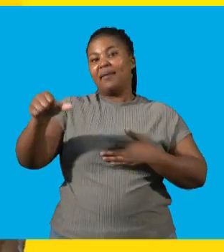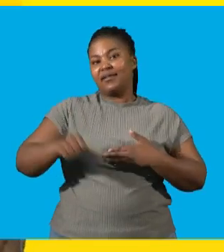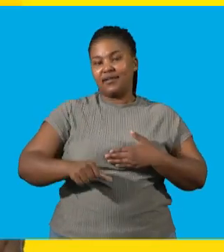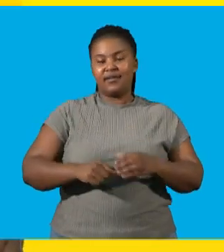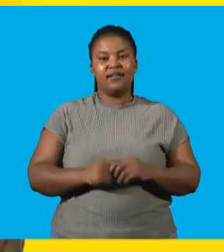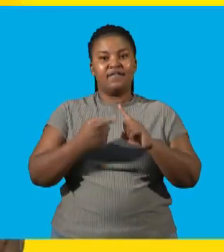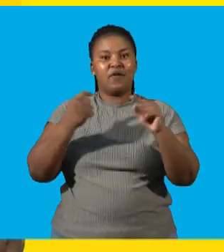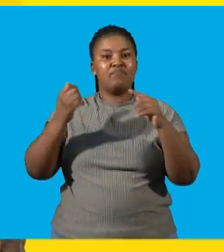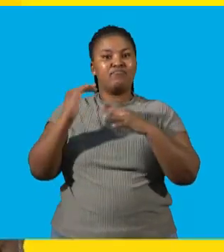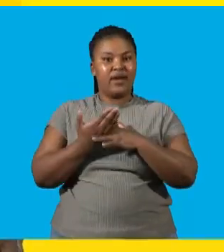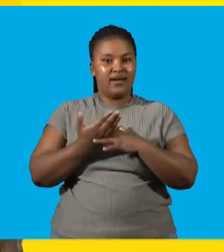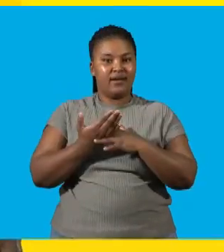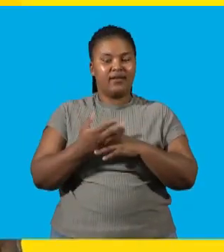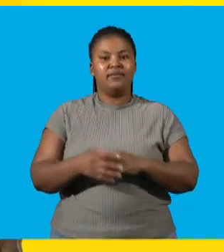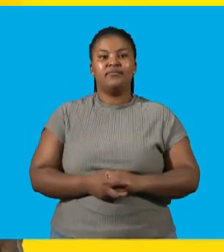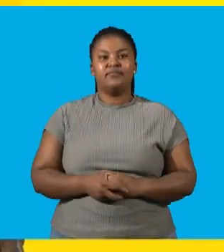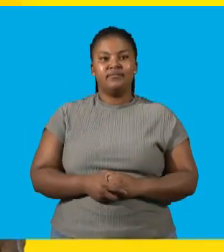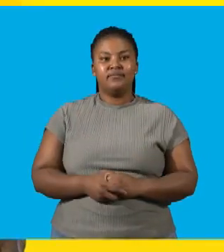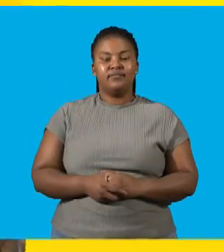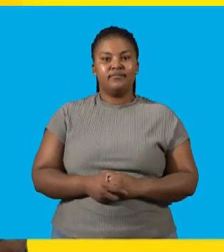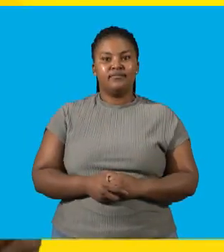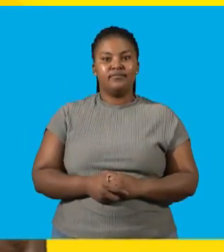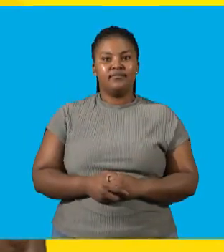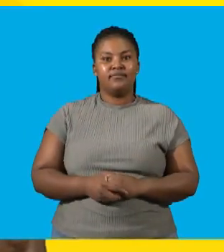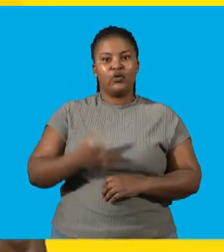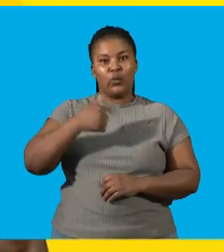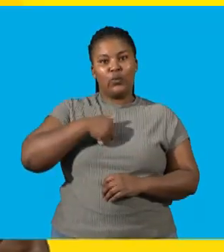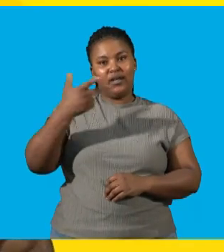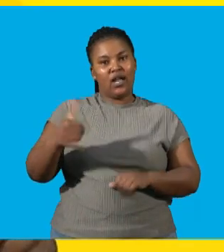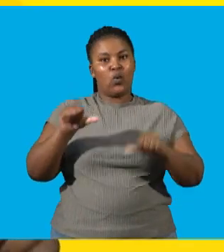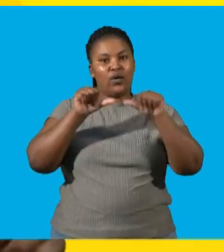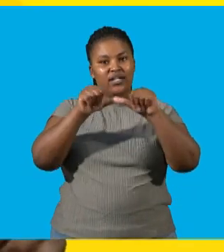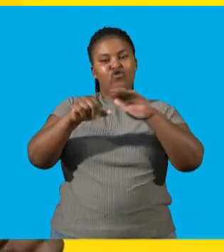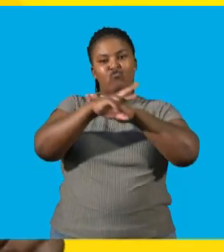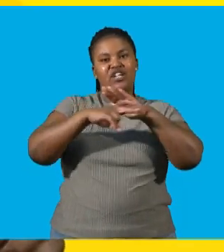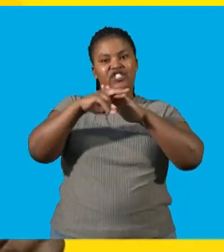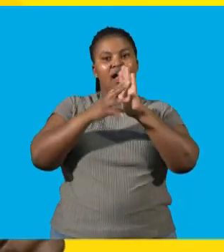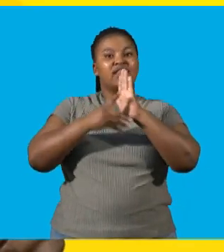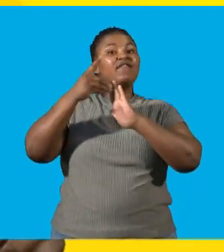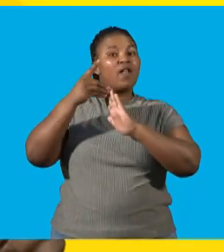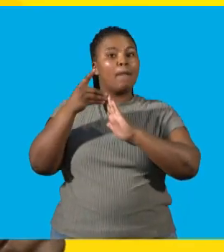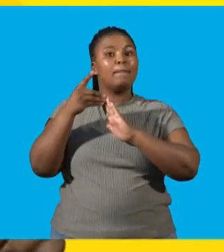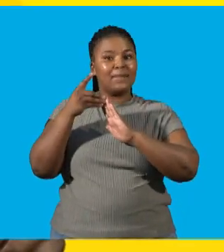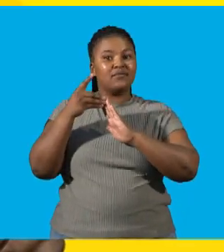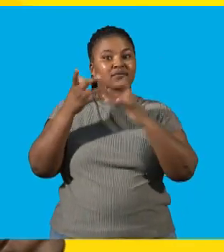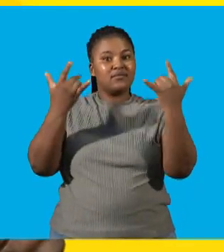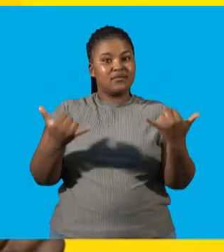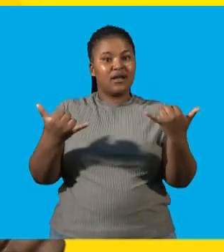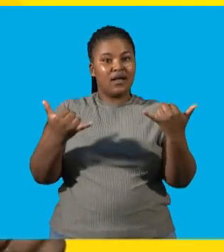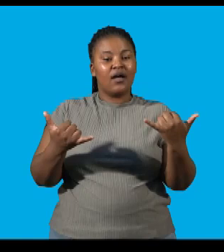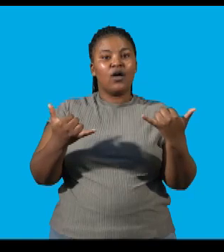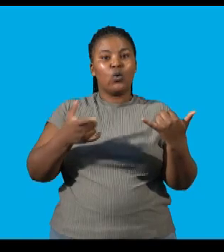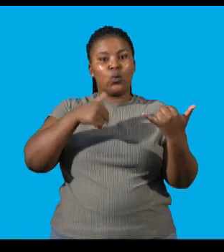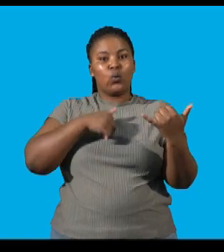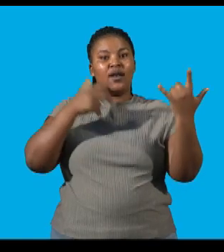Welcome back from the ad break. We're still going on with our regional development, and in this